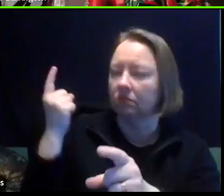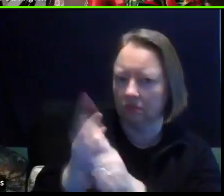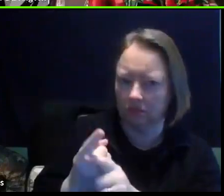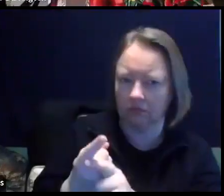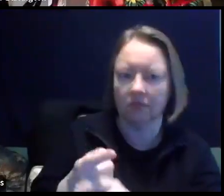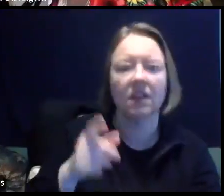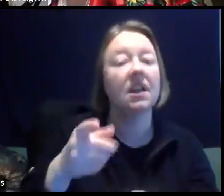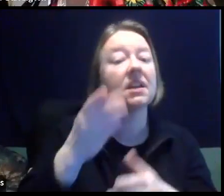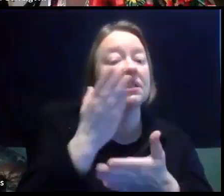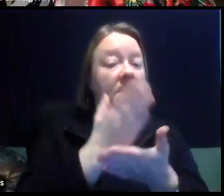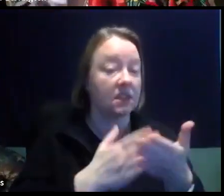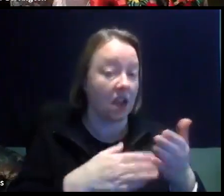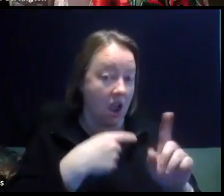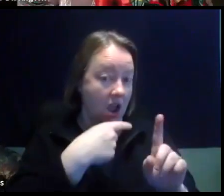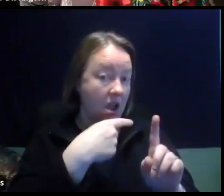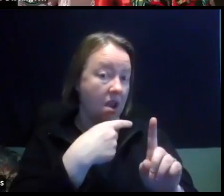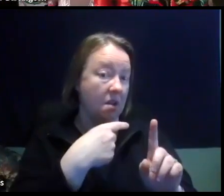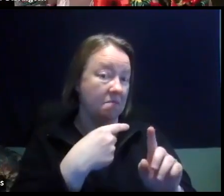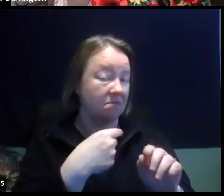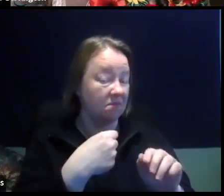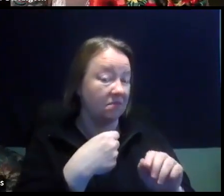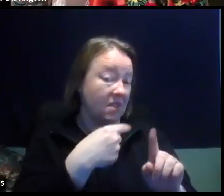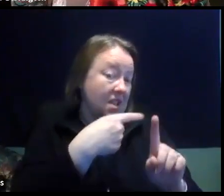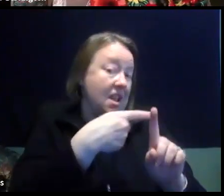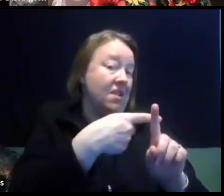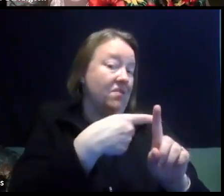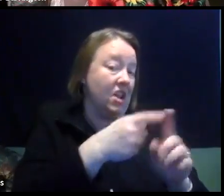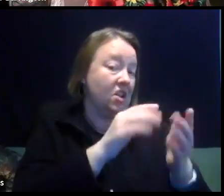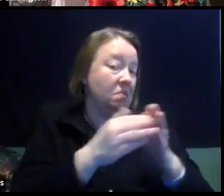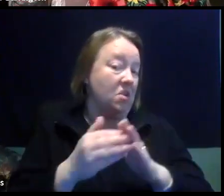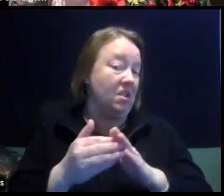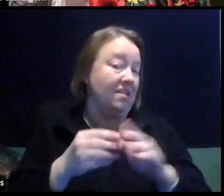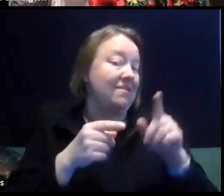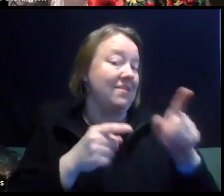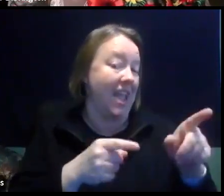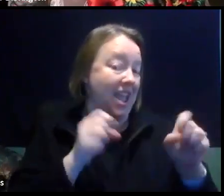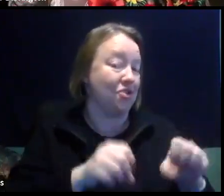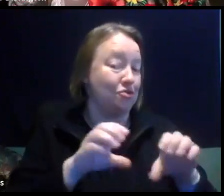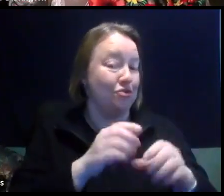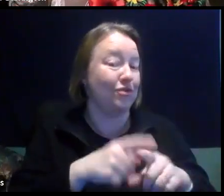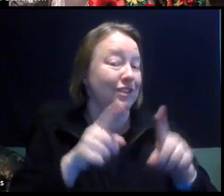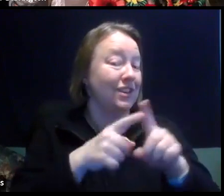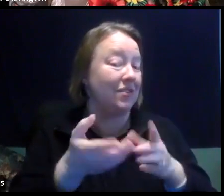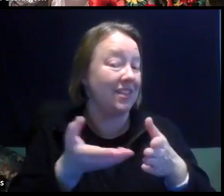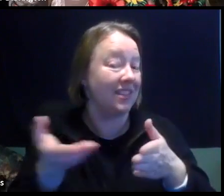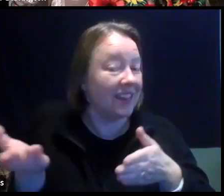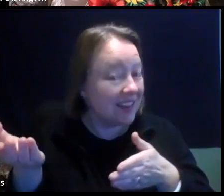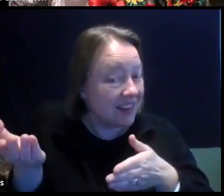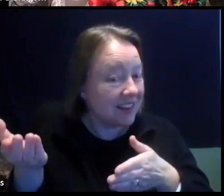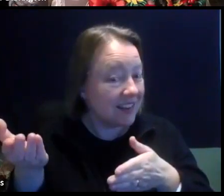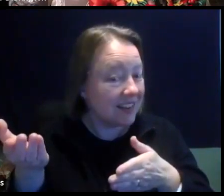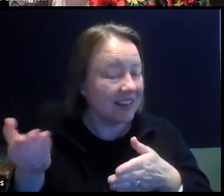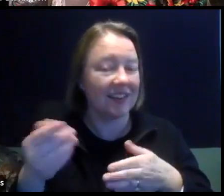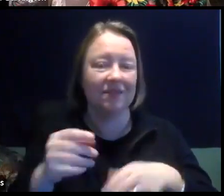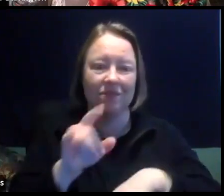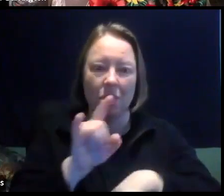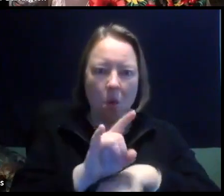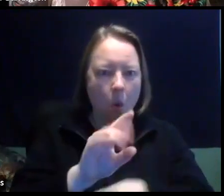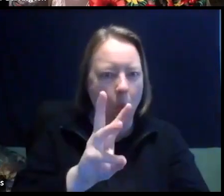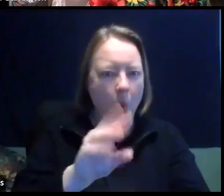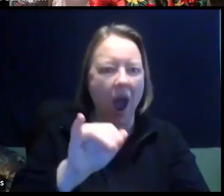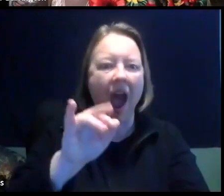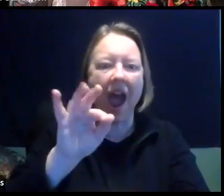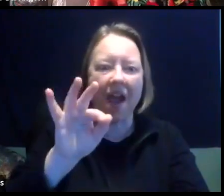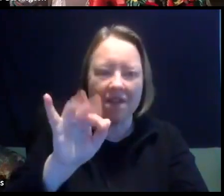some advantaged communities that were able to do different things, bolster up Wi-Fi, hire